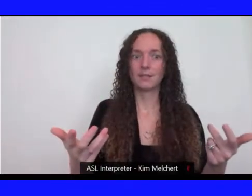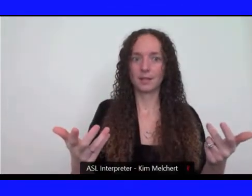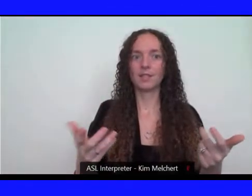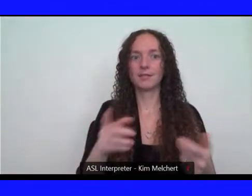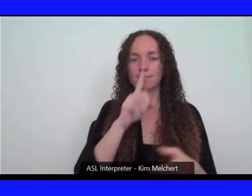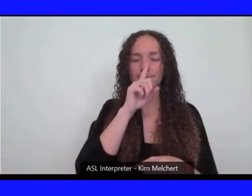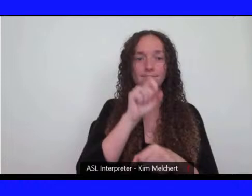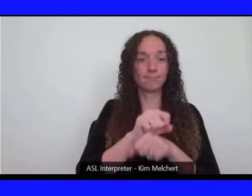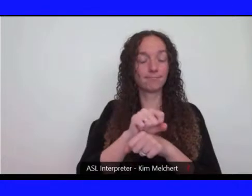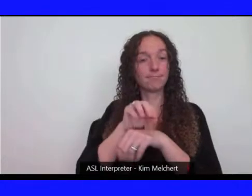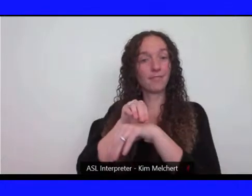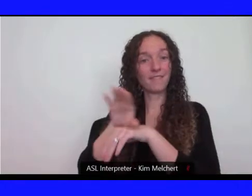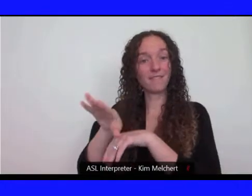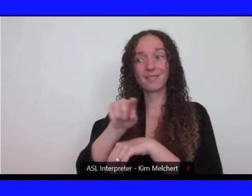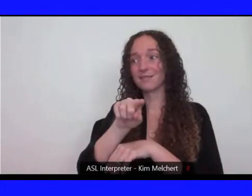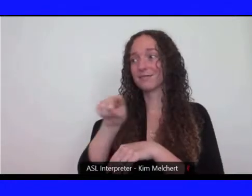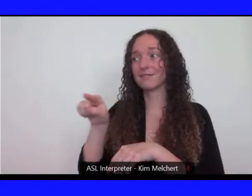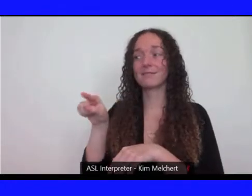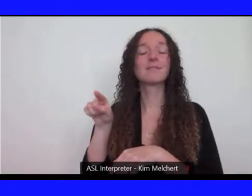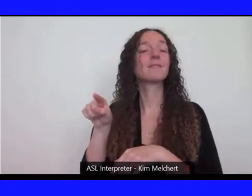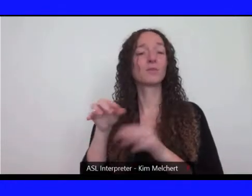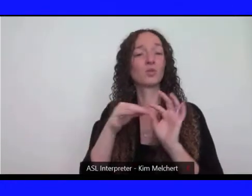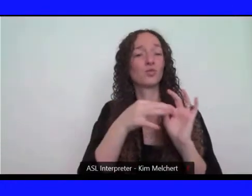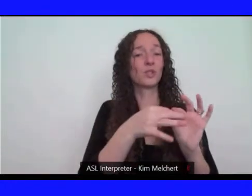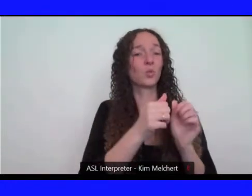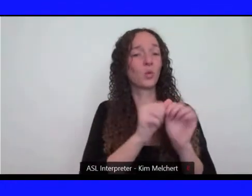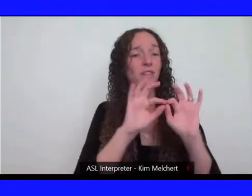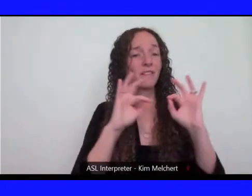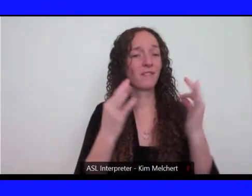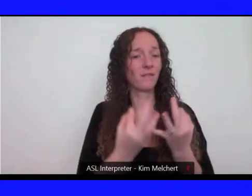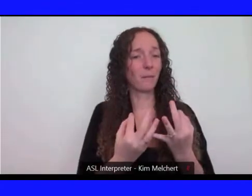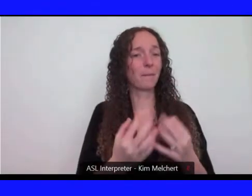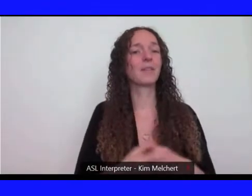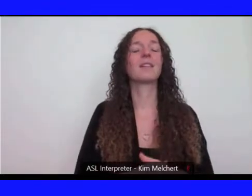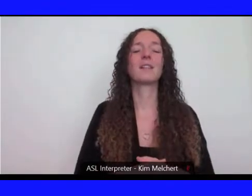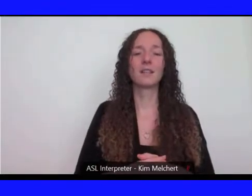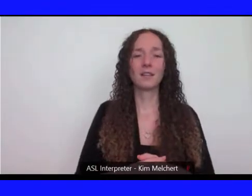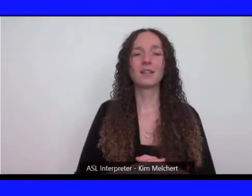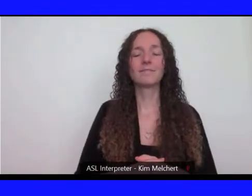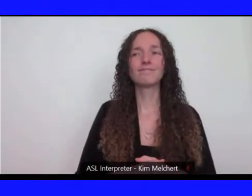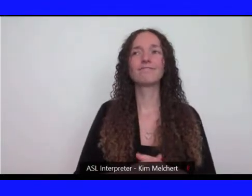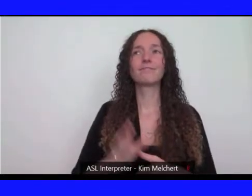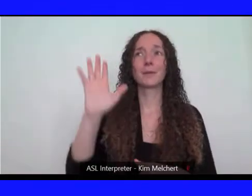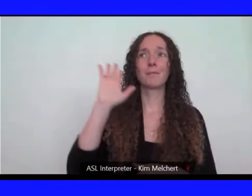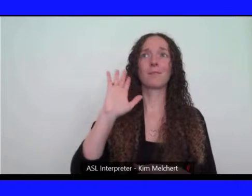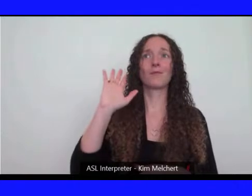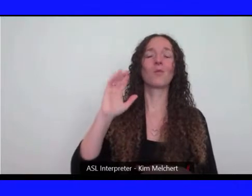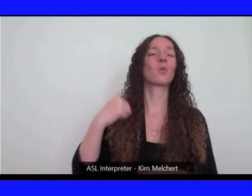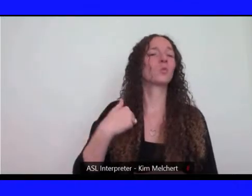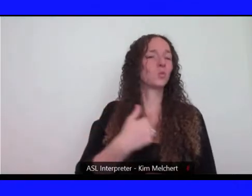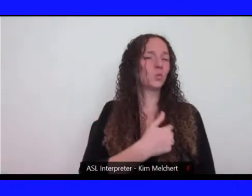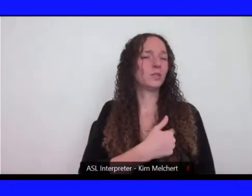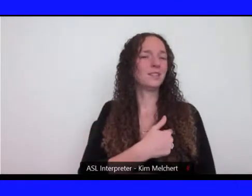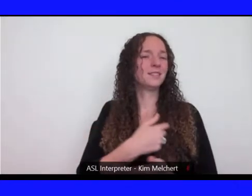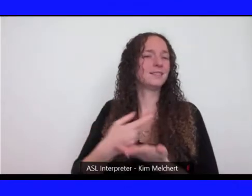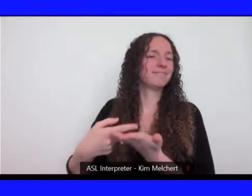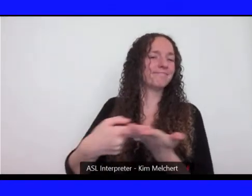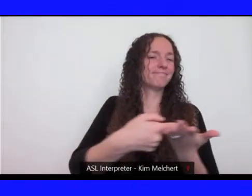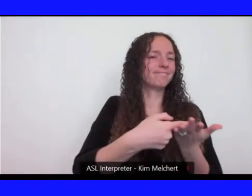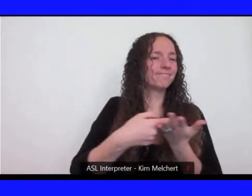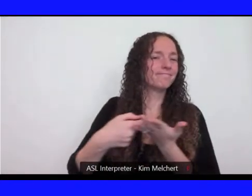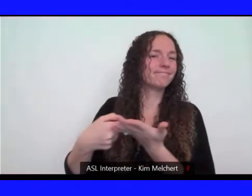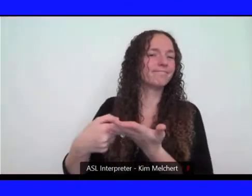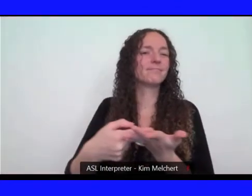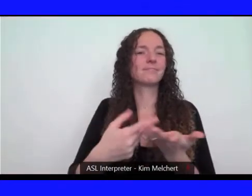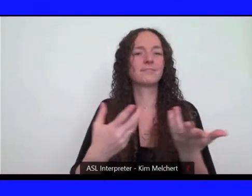Dr. Katz, if there is maybe a way for us to have a conversation how we are dealing with this and supporting